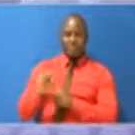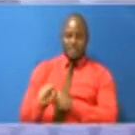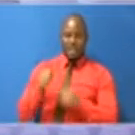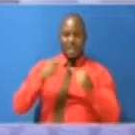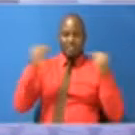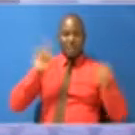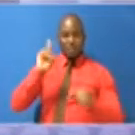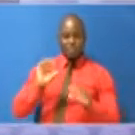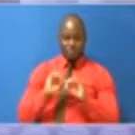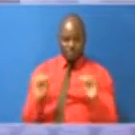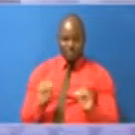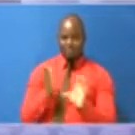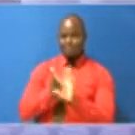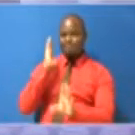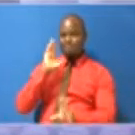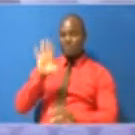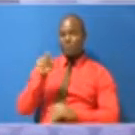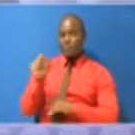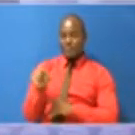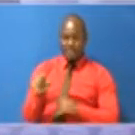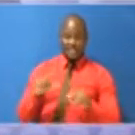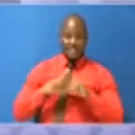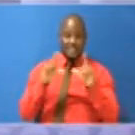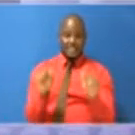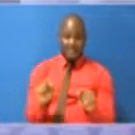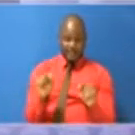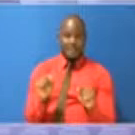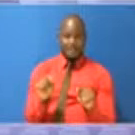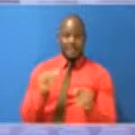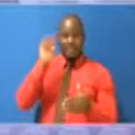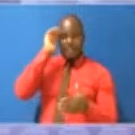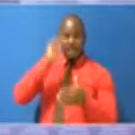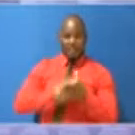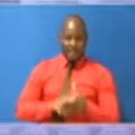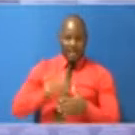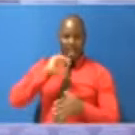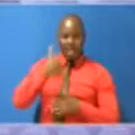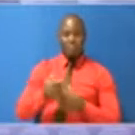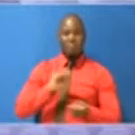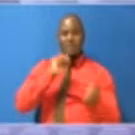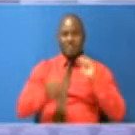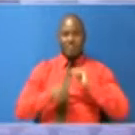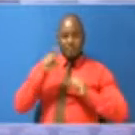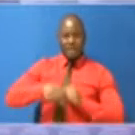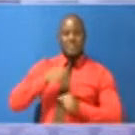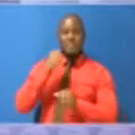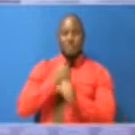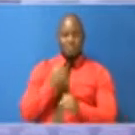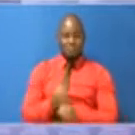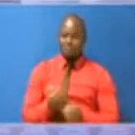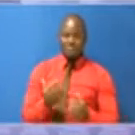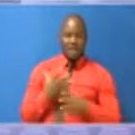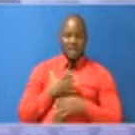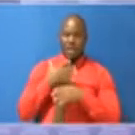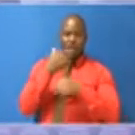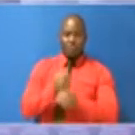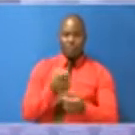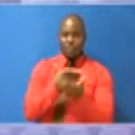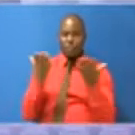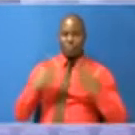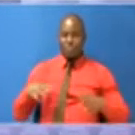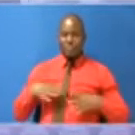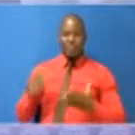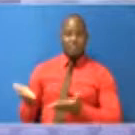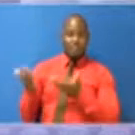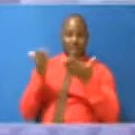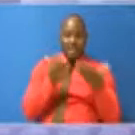enemy of mine away from them and they are saying they believe urban renewal must be done they don't trust those people who are